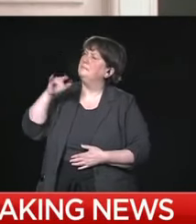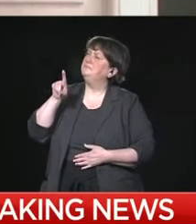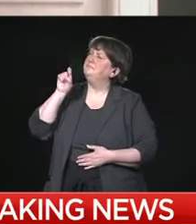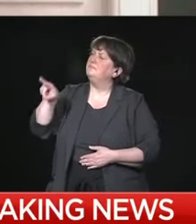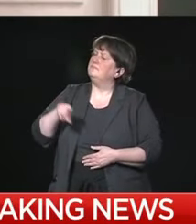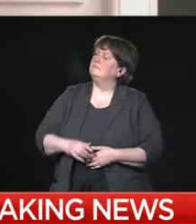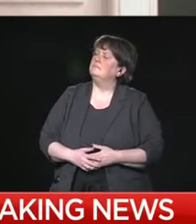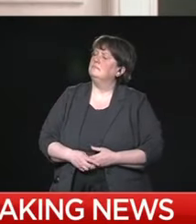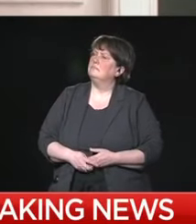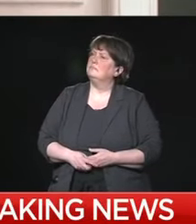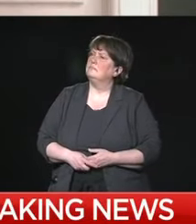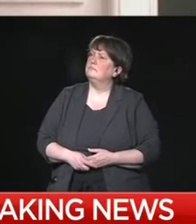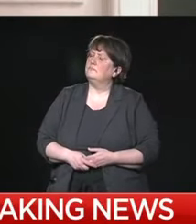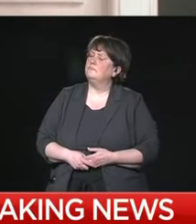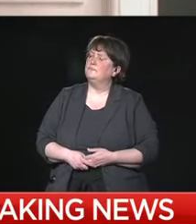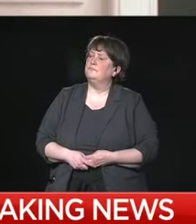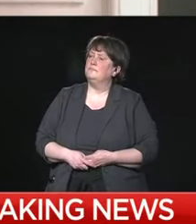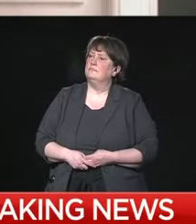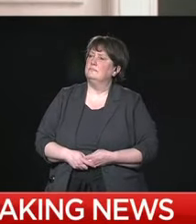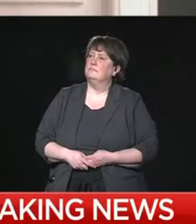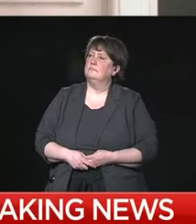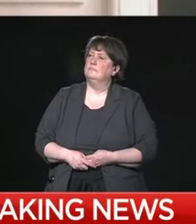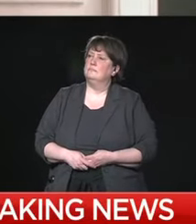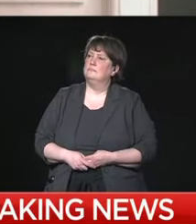another question on another subject.